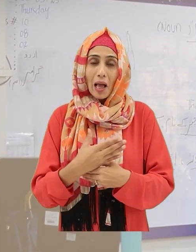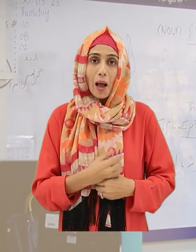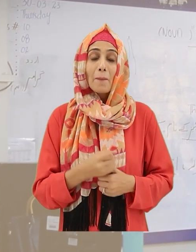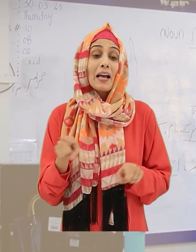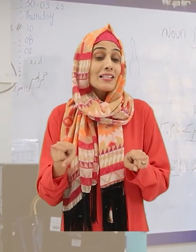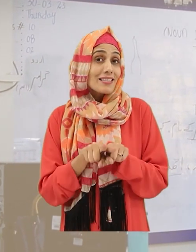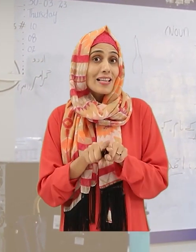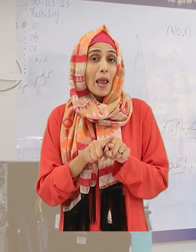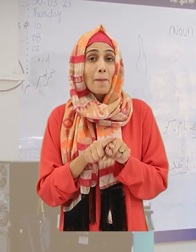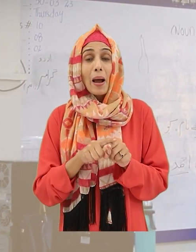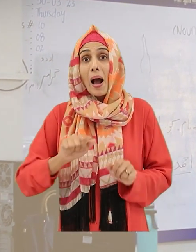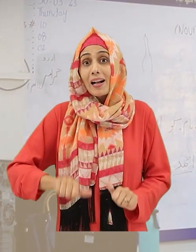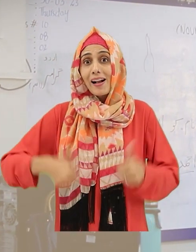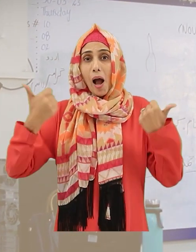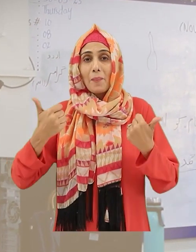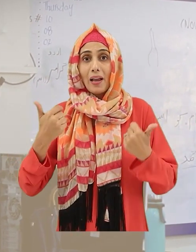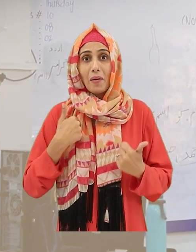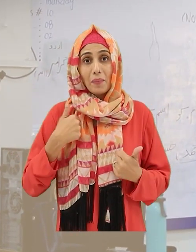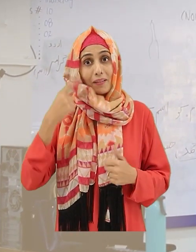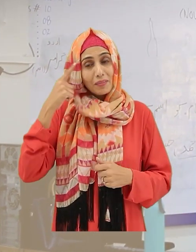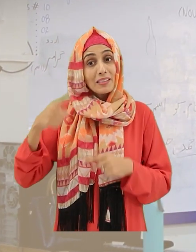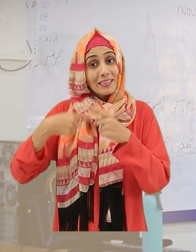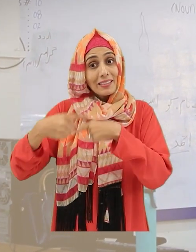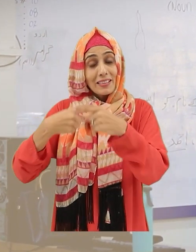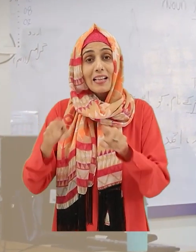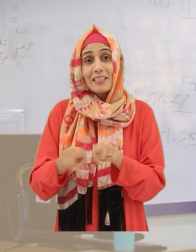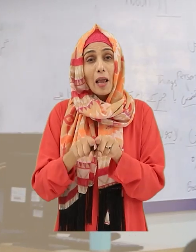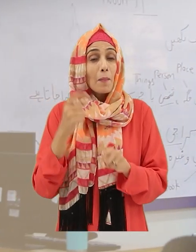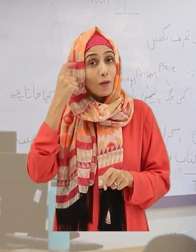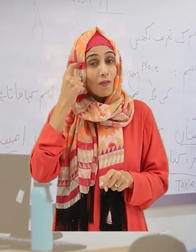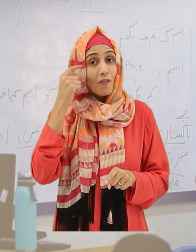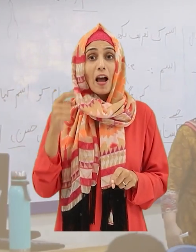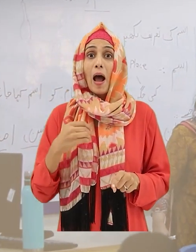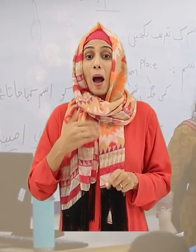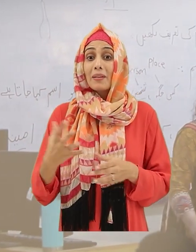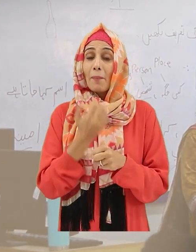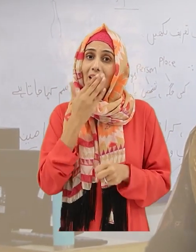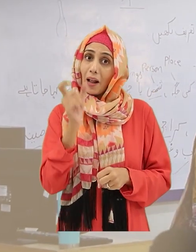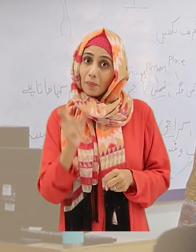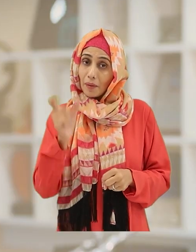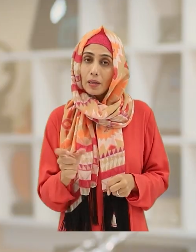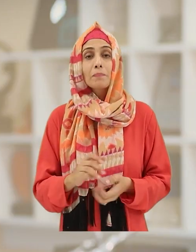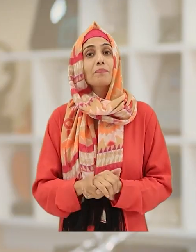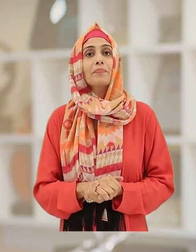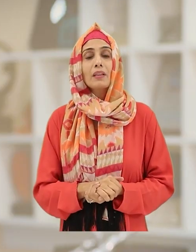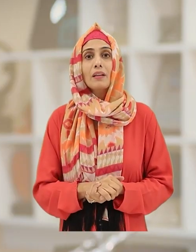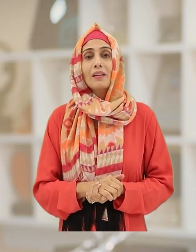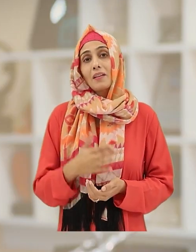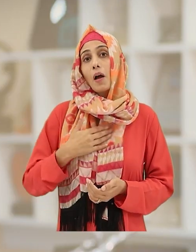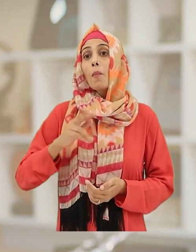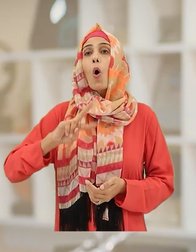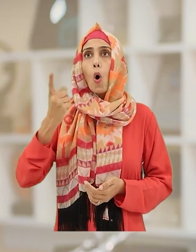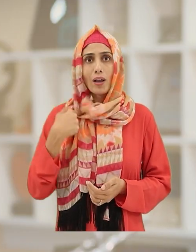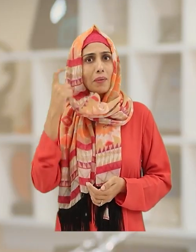kind of success that we want to be able to engender for all of our students. I mean, not everyone's going to have exactly that story. I'll tell you another